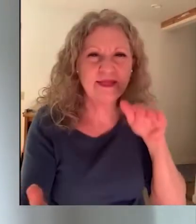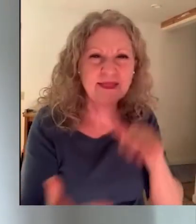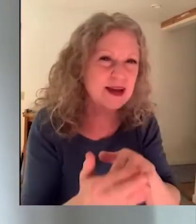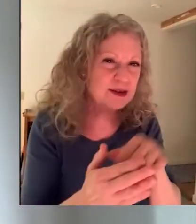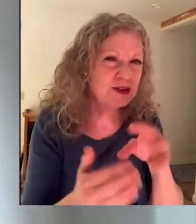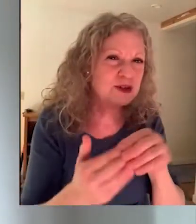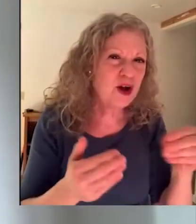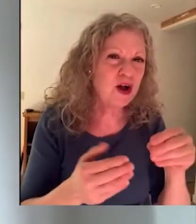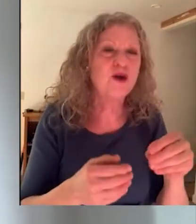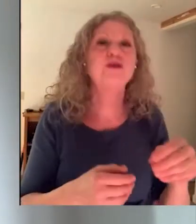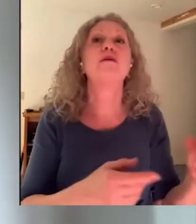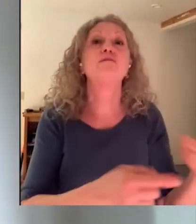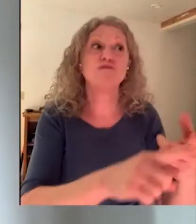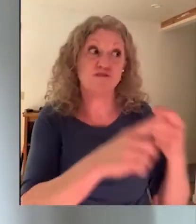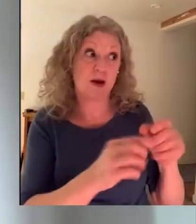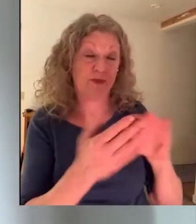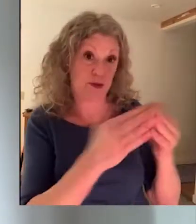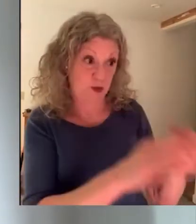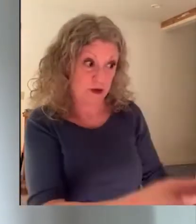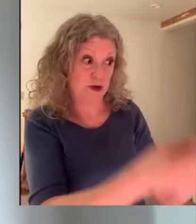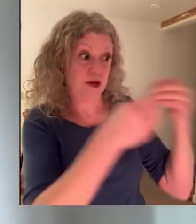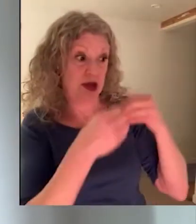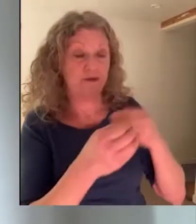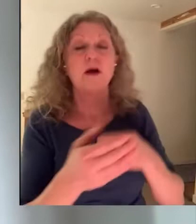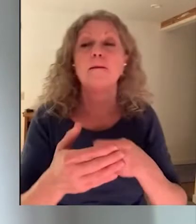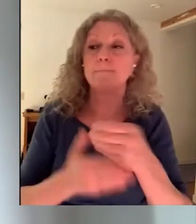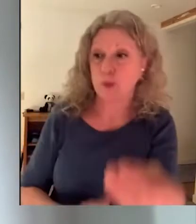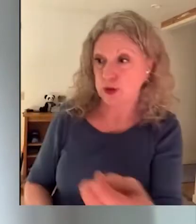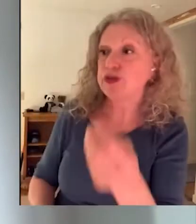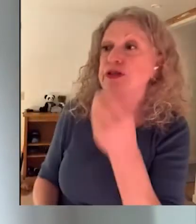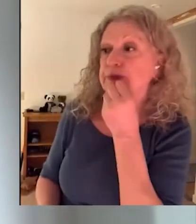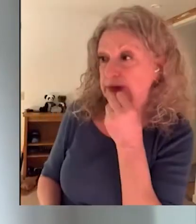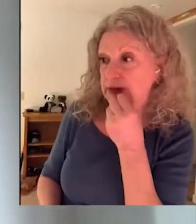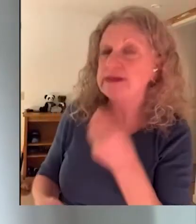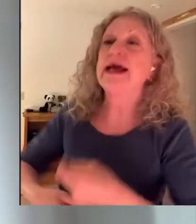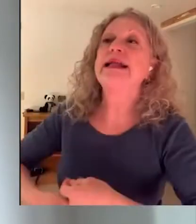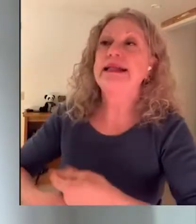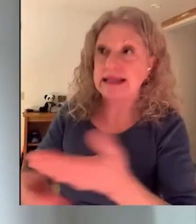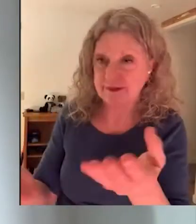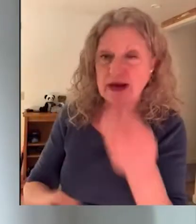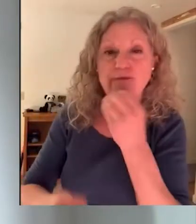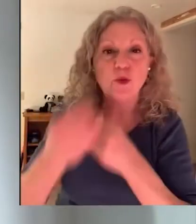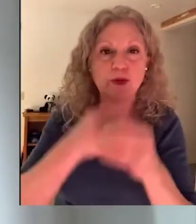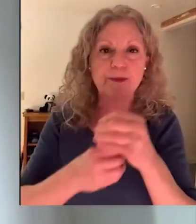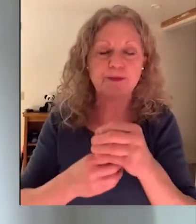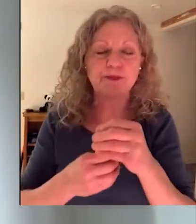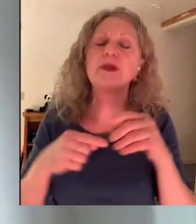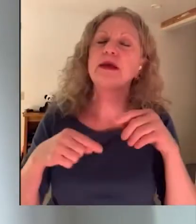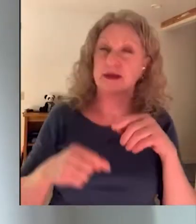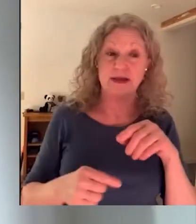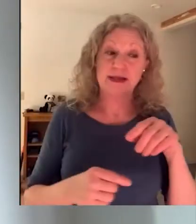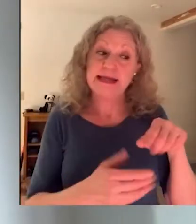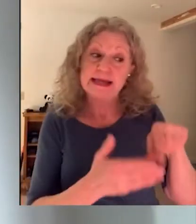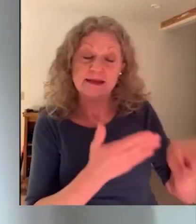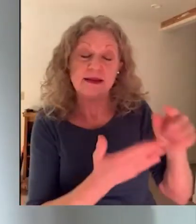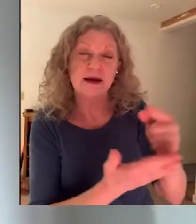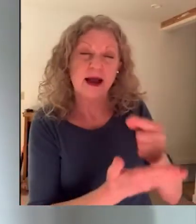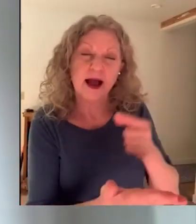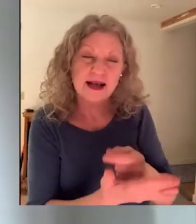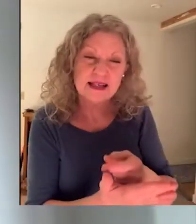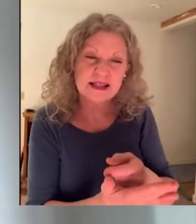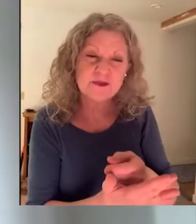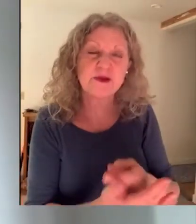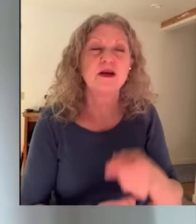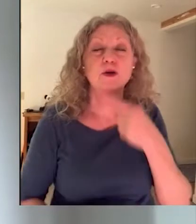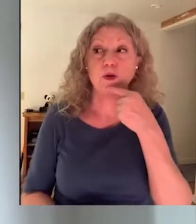and groceries. In the gospel, the centurion told Jesus, "Just speak and my servant will